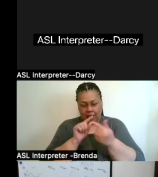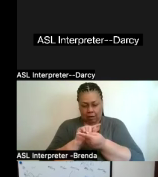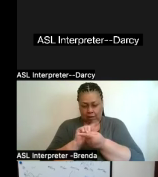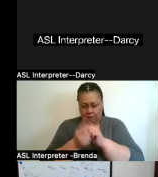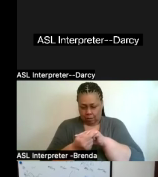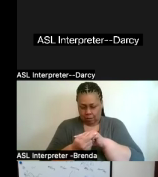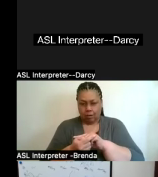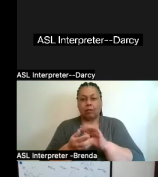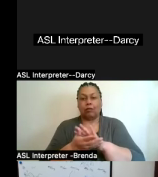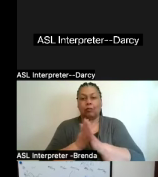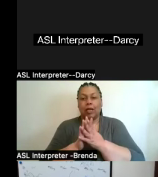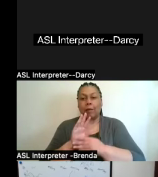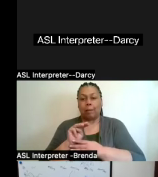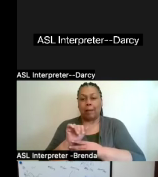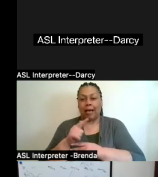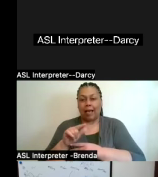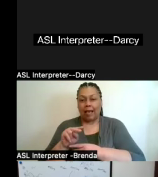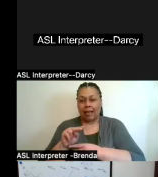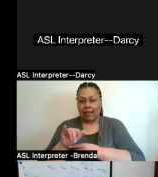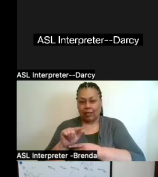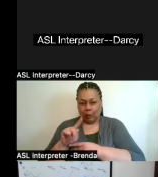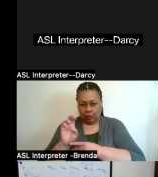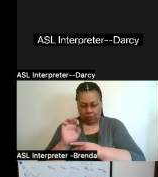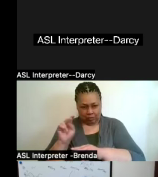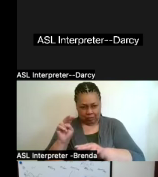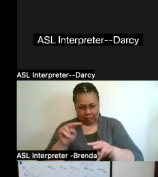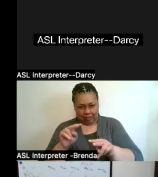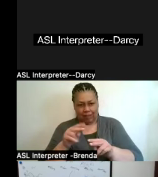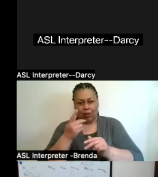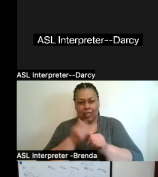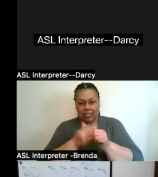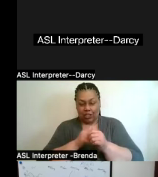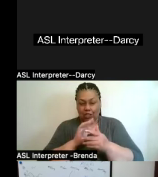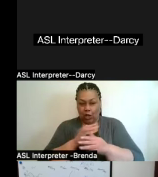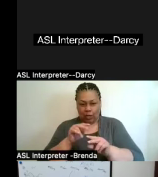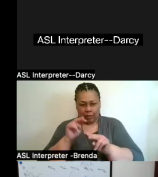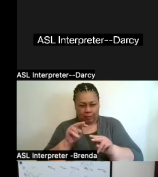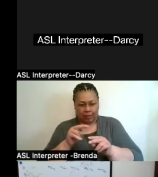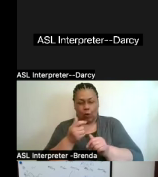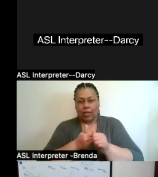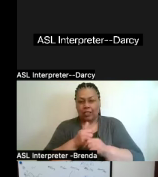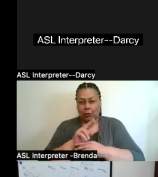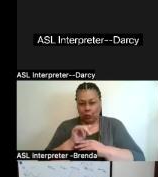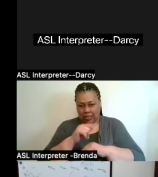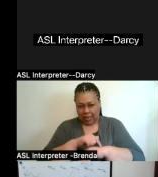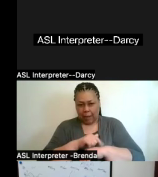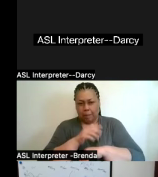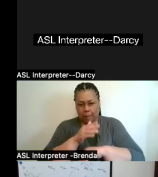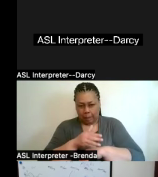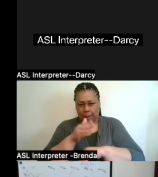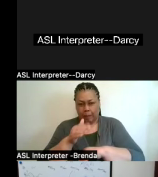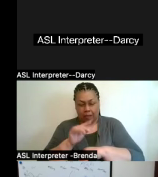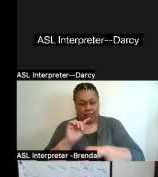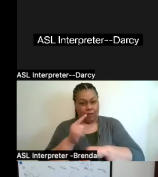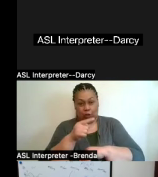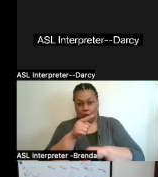a magnitude or an equivalent magnitude. And you can look at it per song or per unit time. So this first plot right here is just